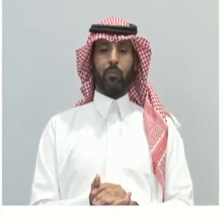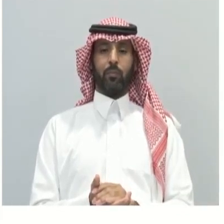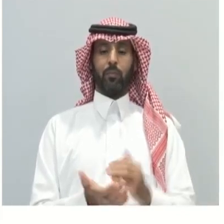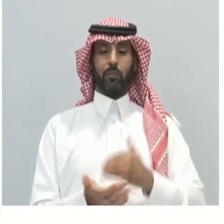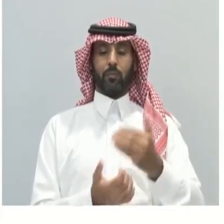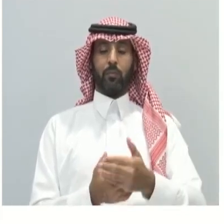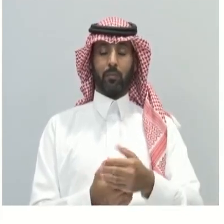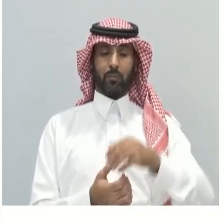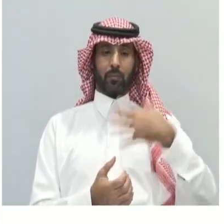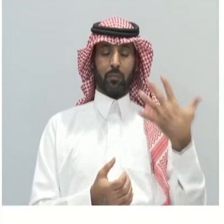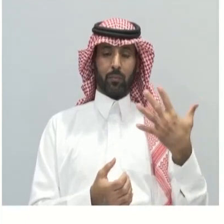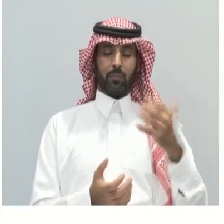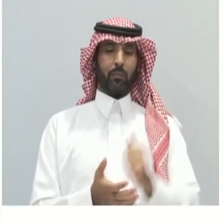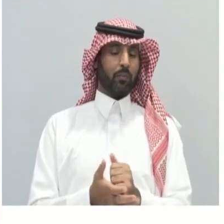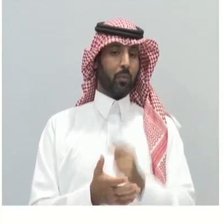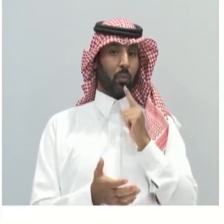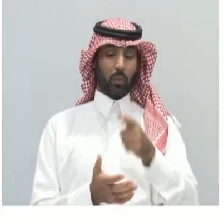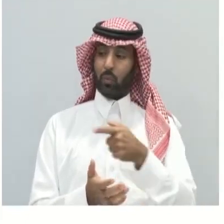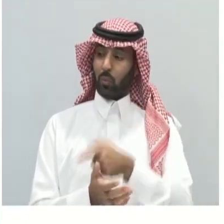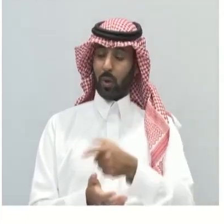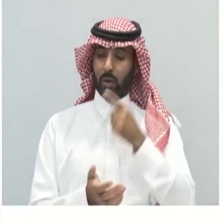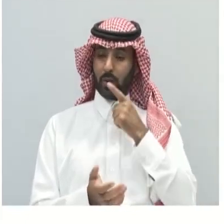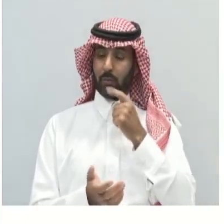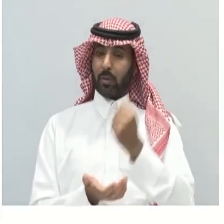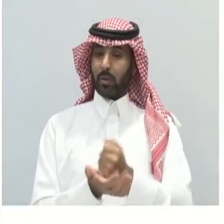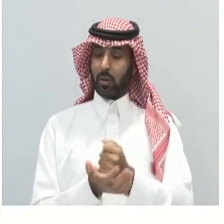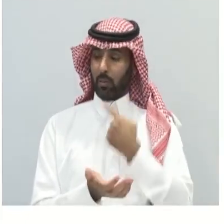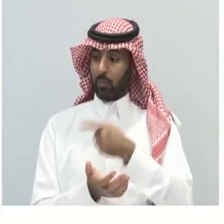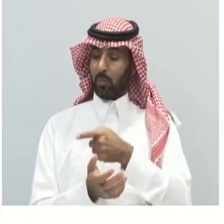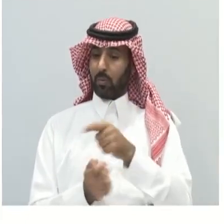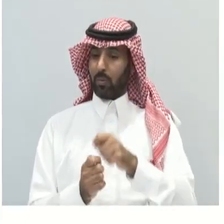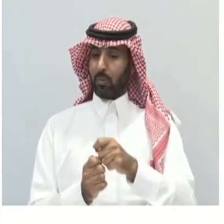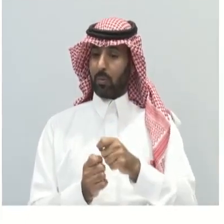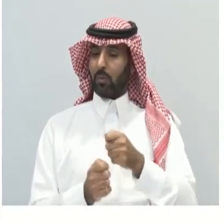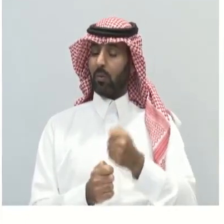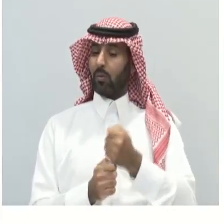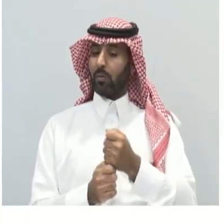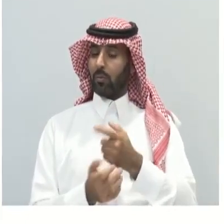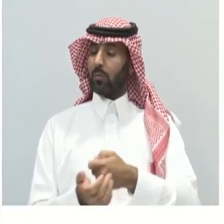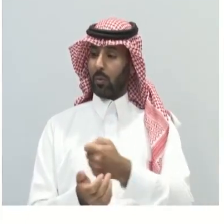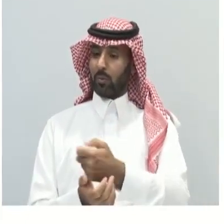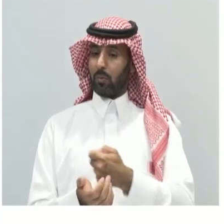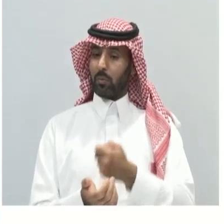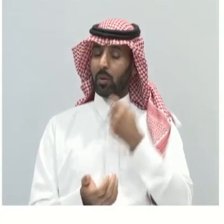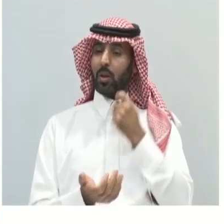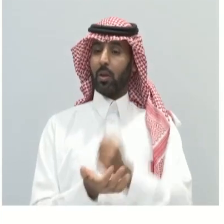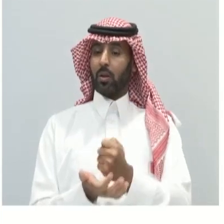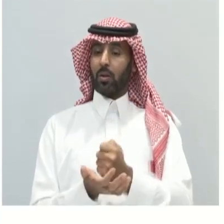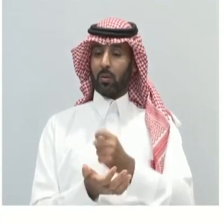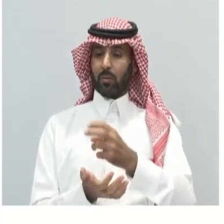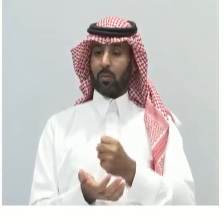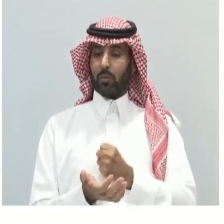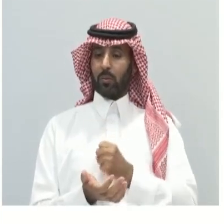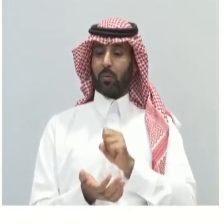Continuing here with number five. Will you make me some coffee? Will you make me some coffee? Which is direct and which